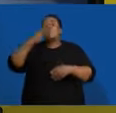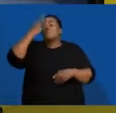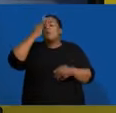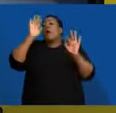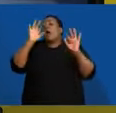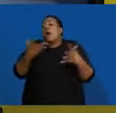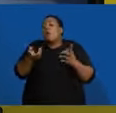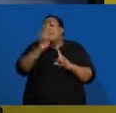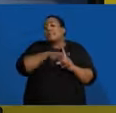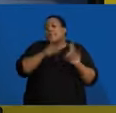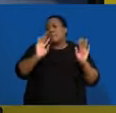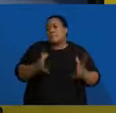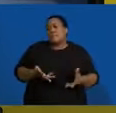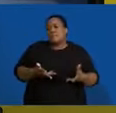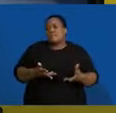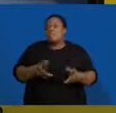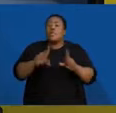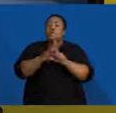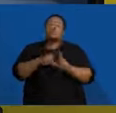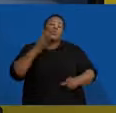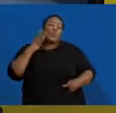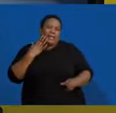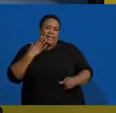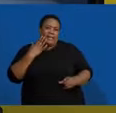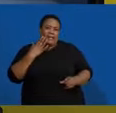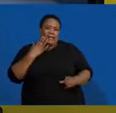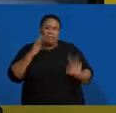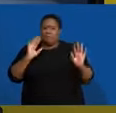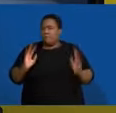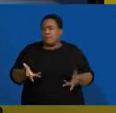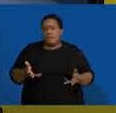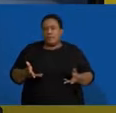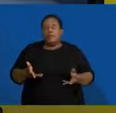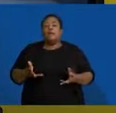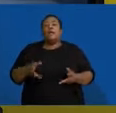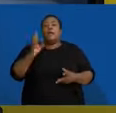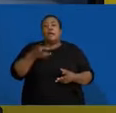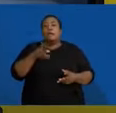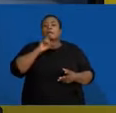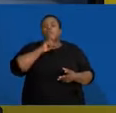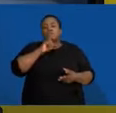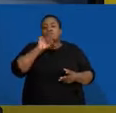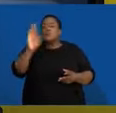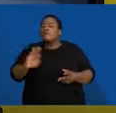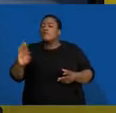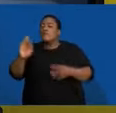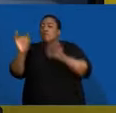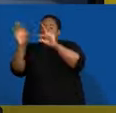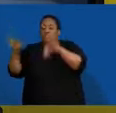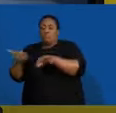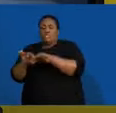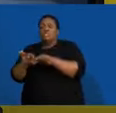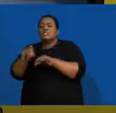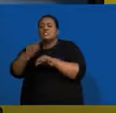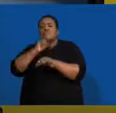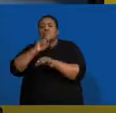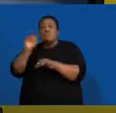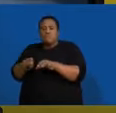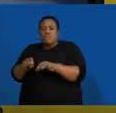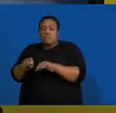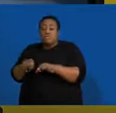to apply it and when to apply it. And then always use your formula sheet. Remember, as you get to